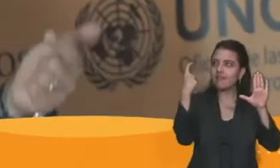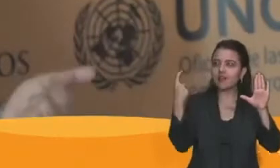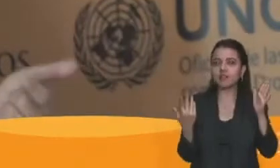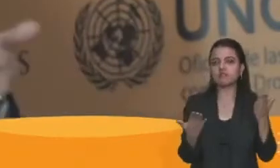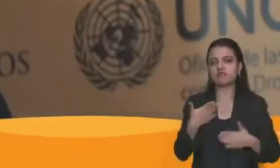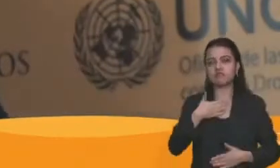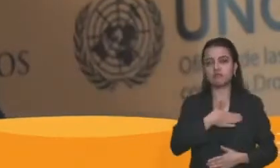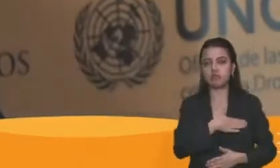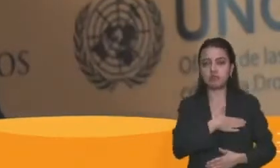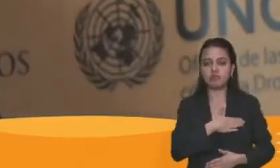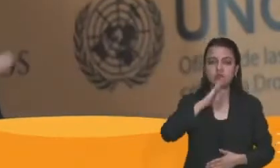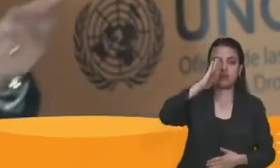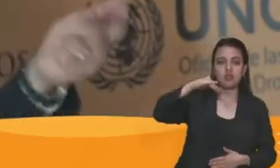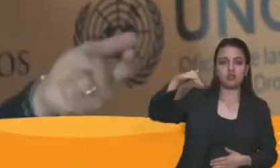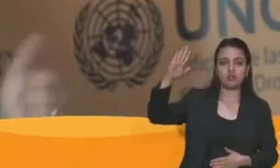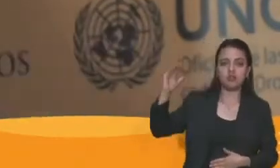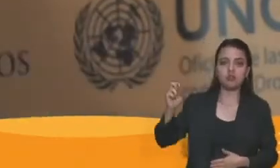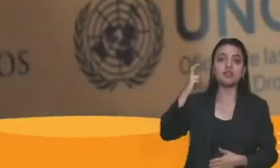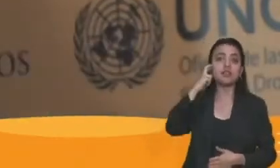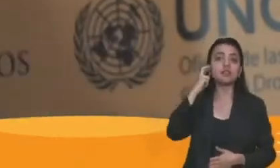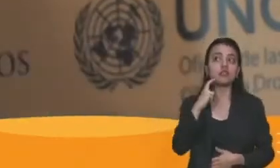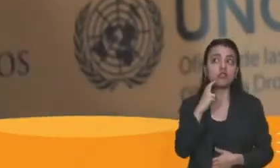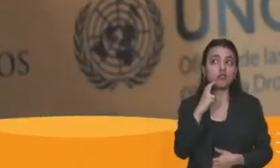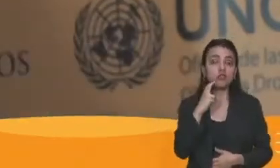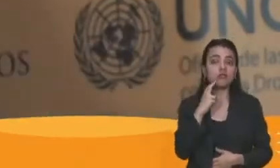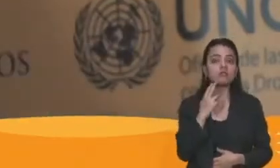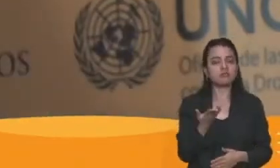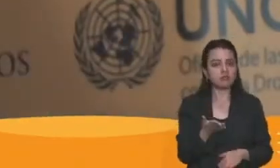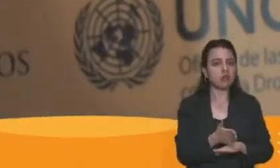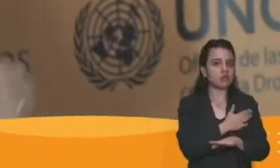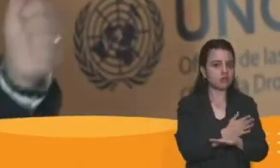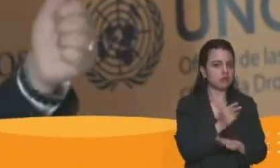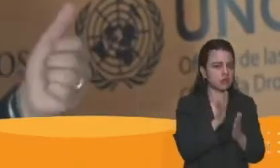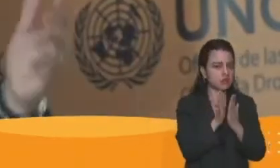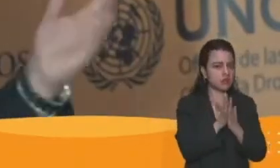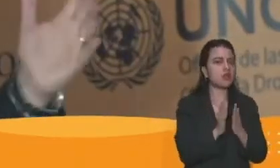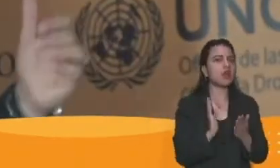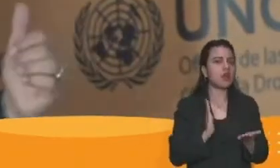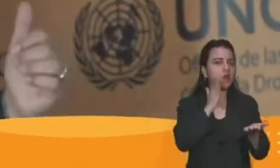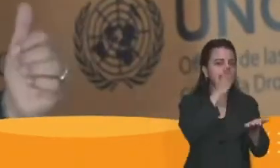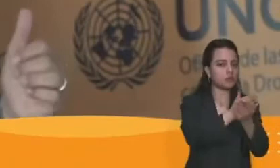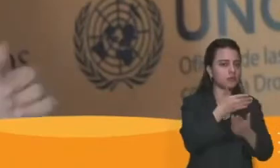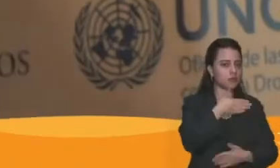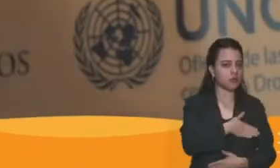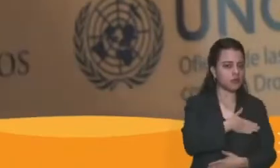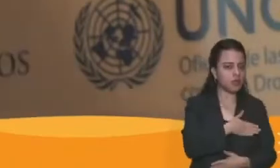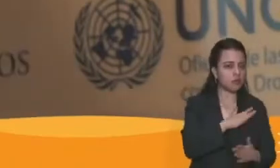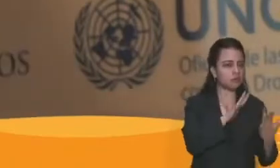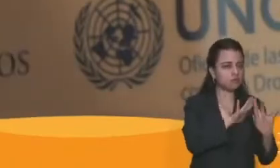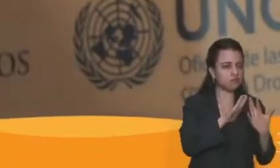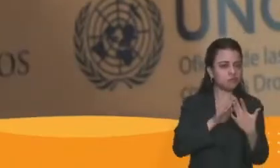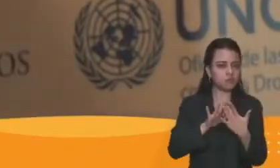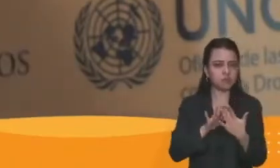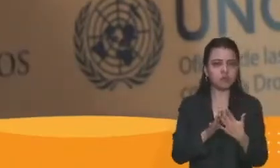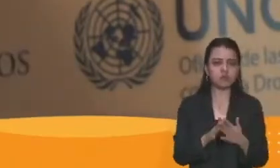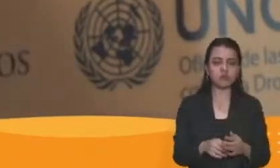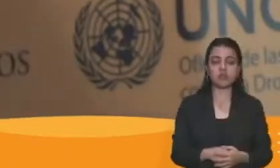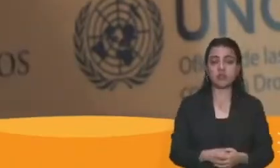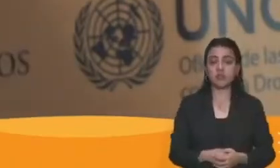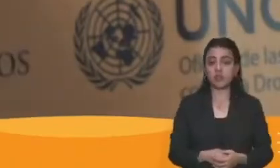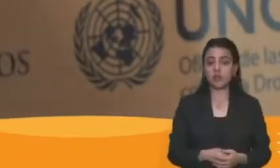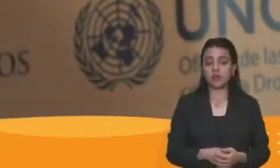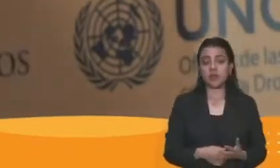endeavors as Bolivar, Antioquia, and Chocó. As I told you yesterday, we was in Bolivar, where